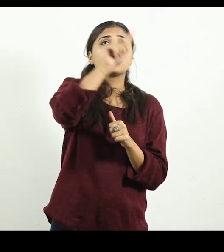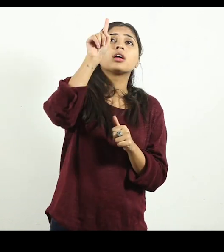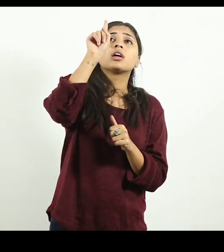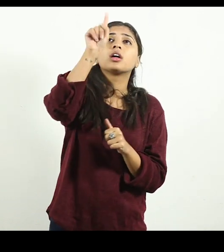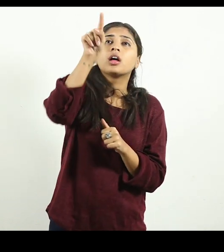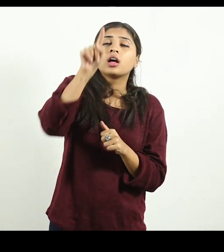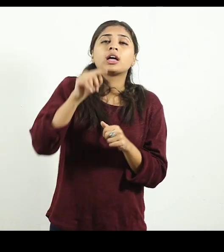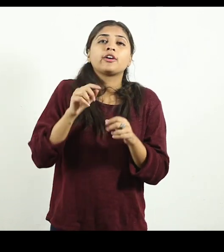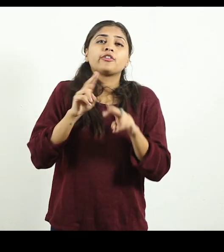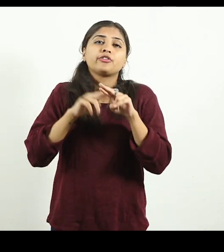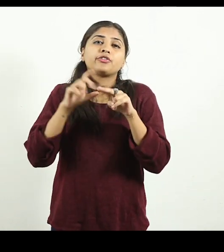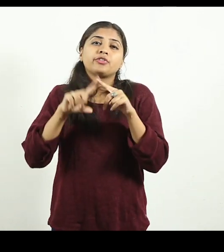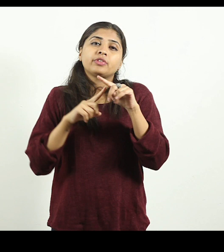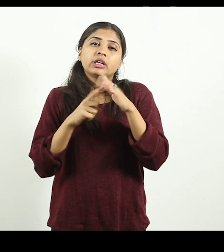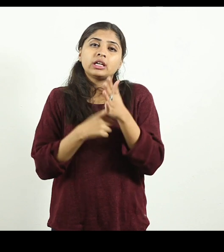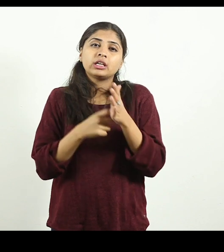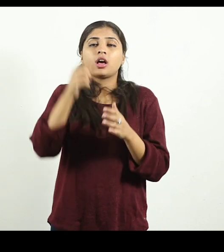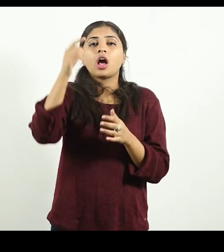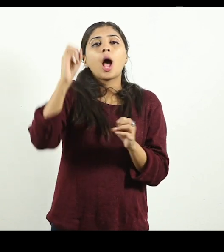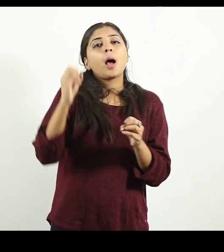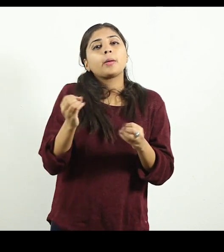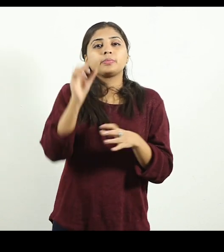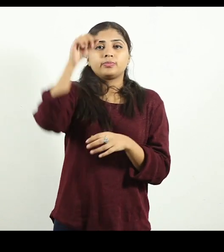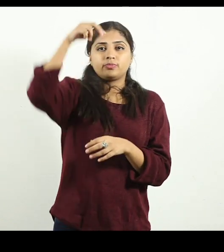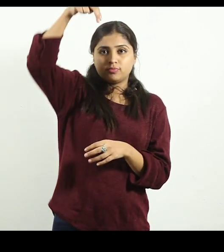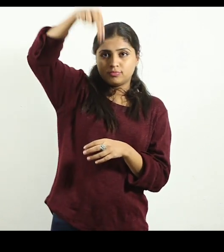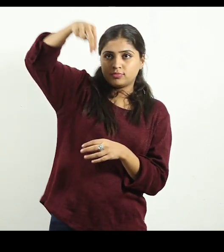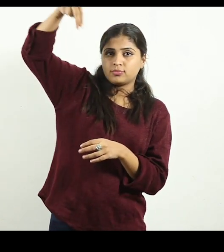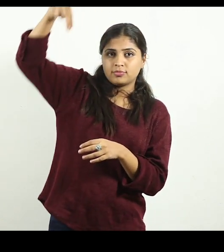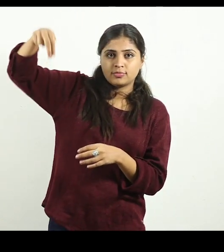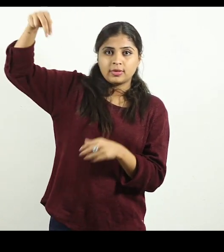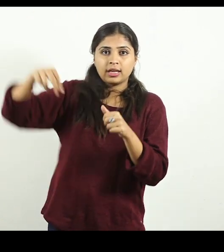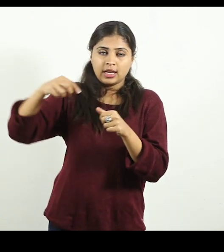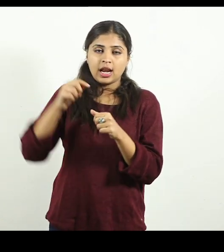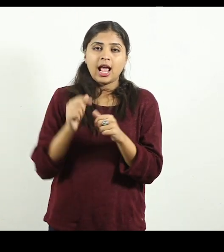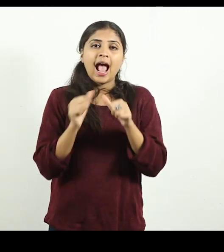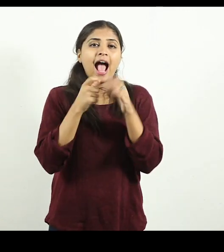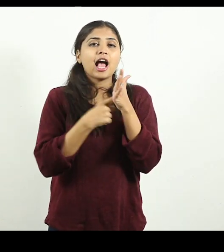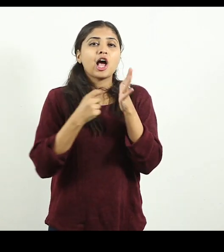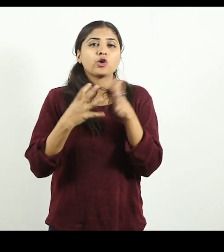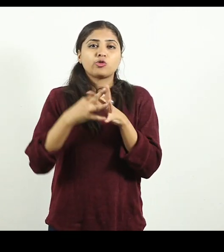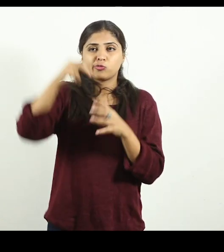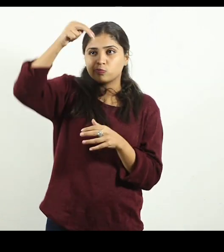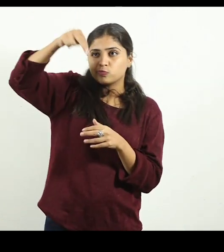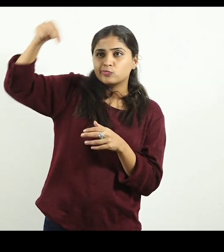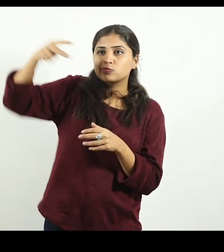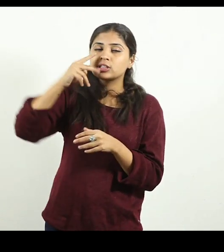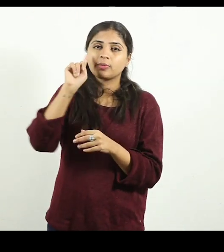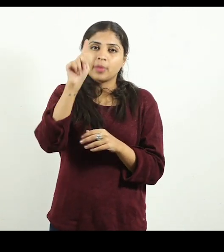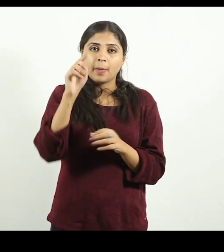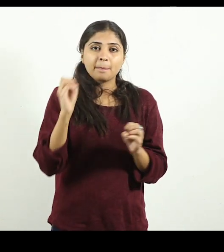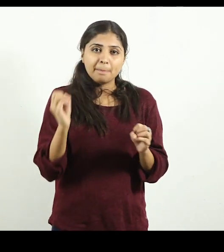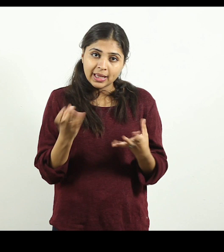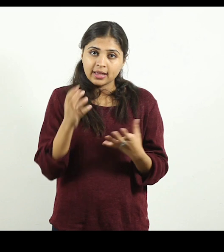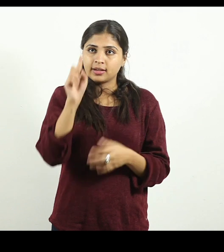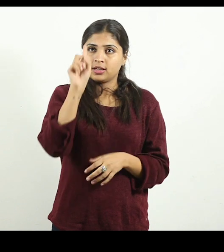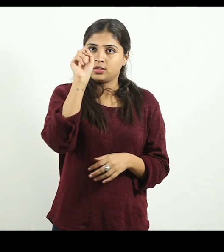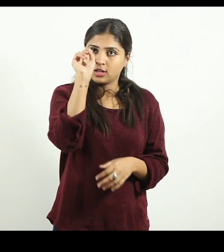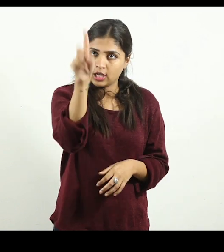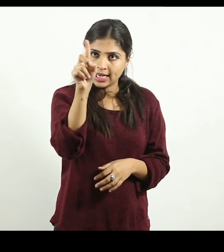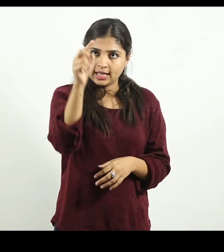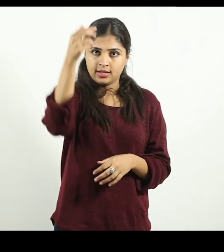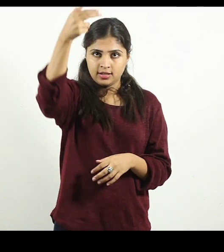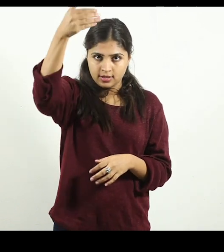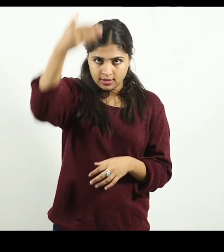Filter. Filter arrows will appear next to each column heading. To begin filtering, click on the